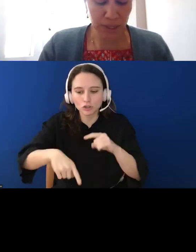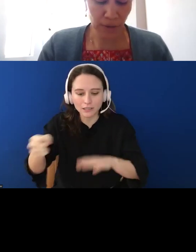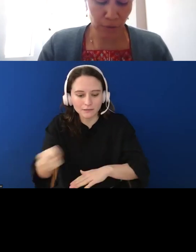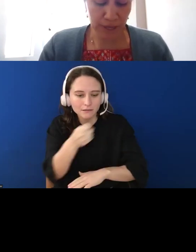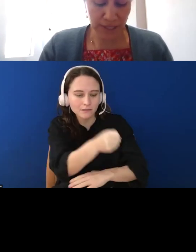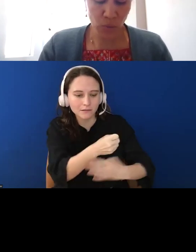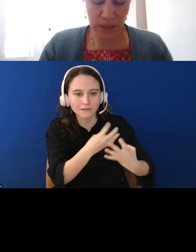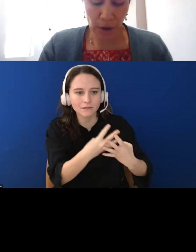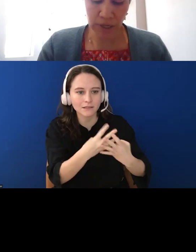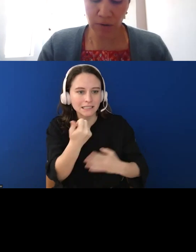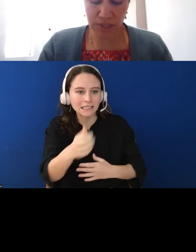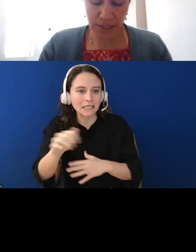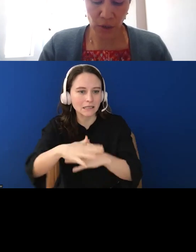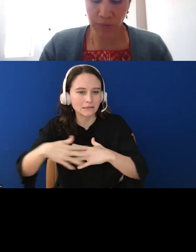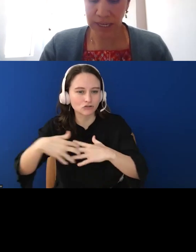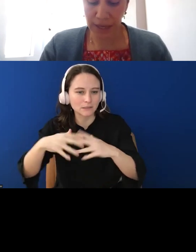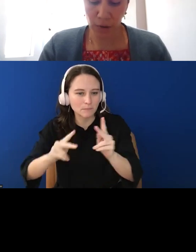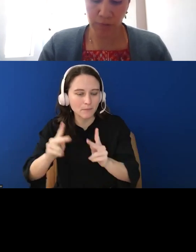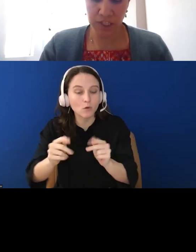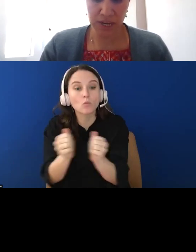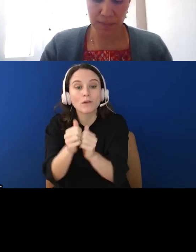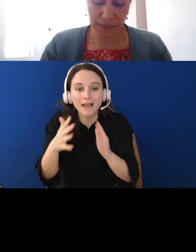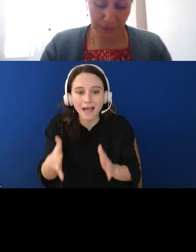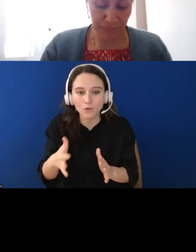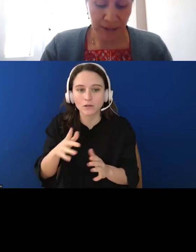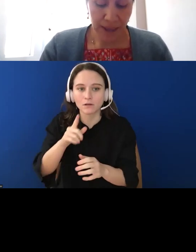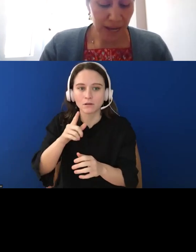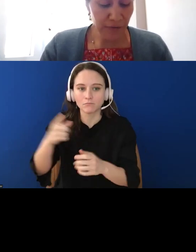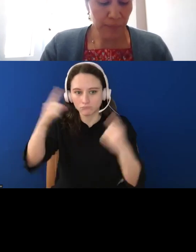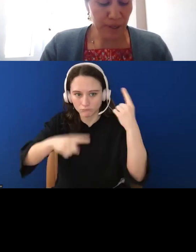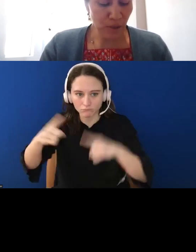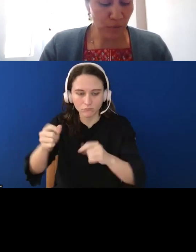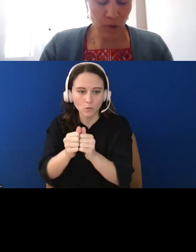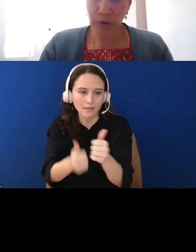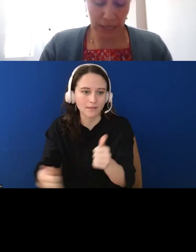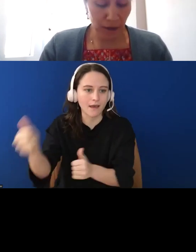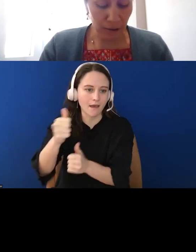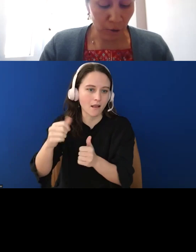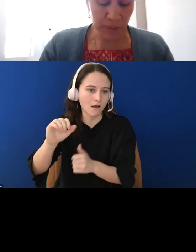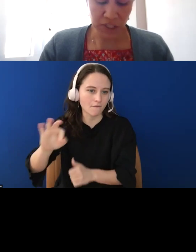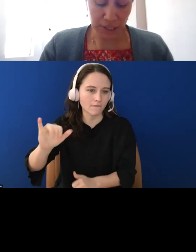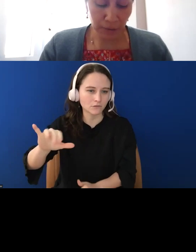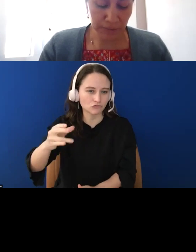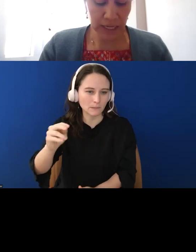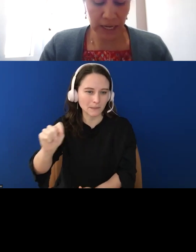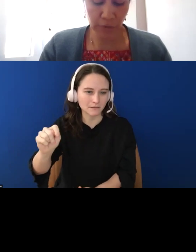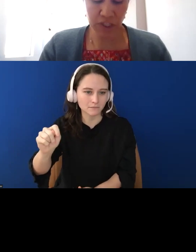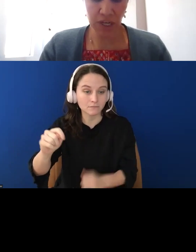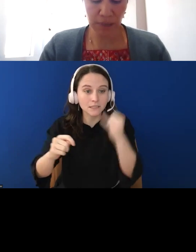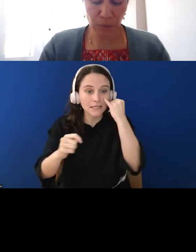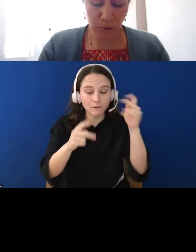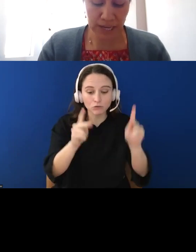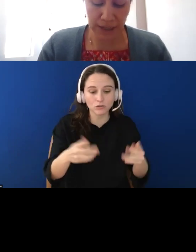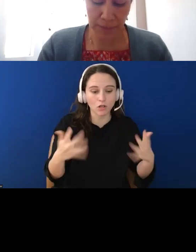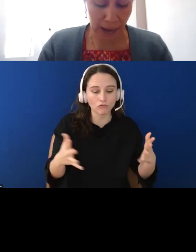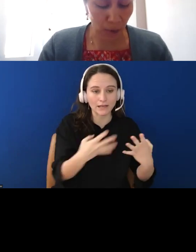had committed offenses without the consent of the head of the chinamit. And if a person was already locked up in jail, the head of the